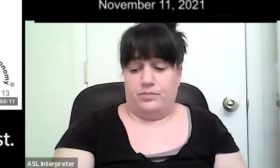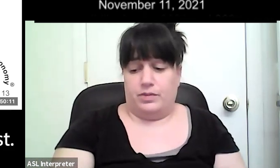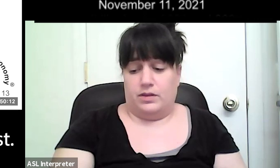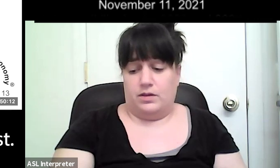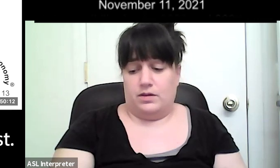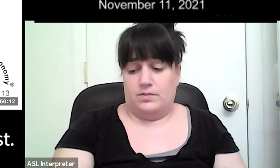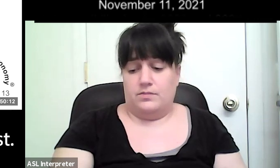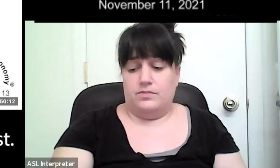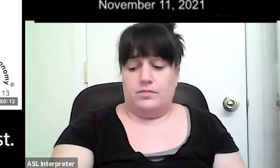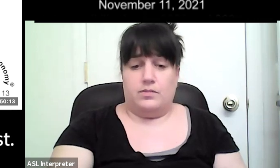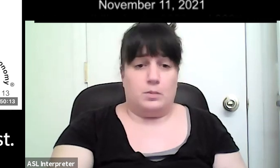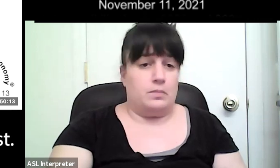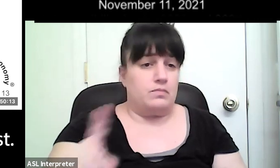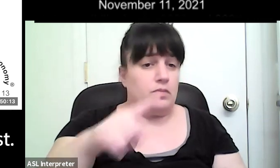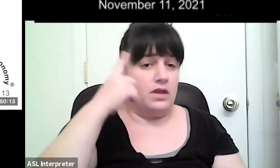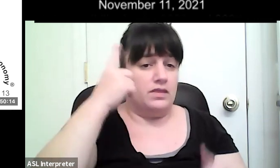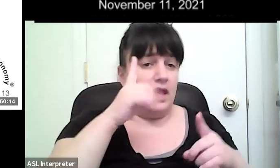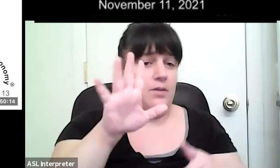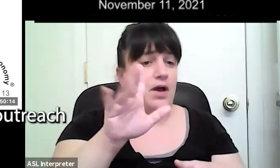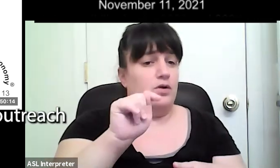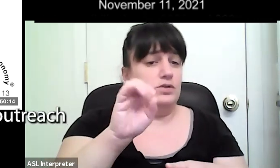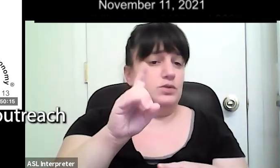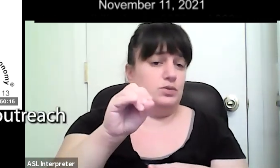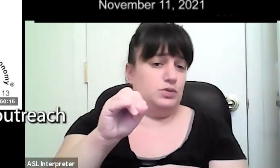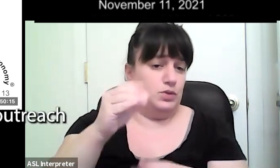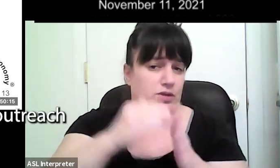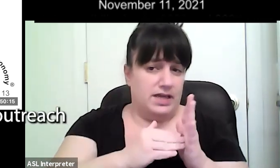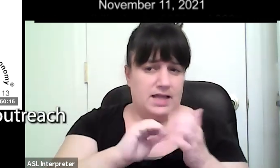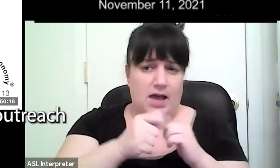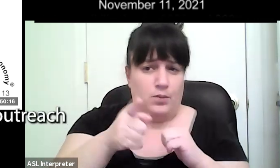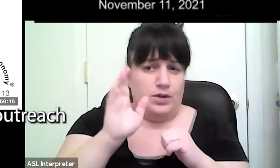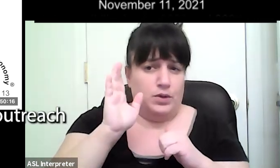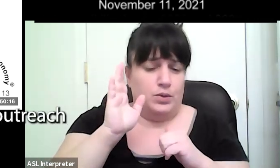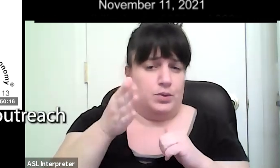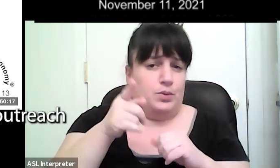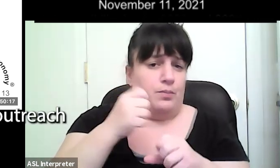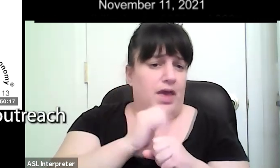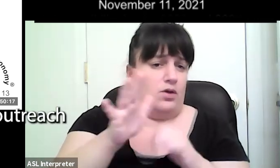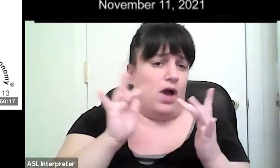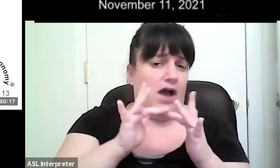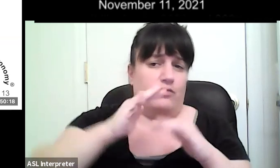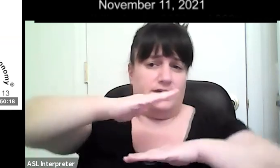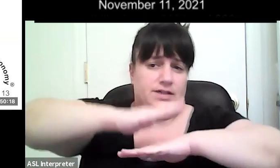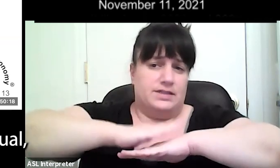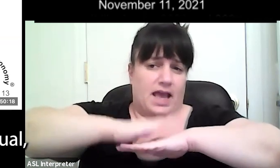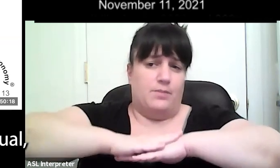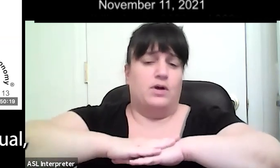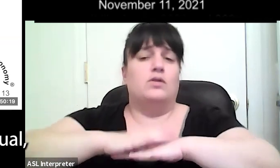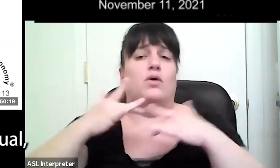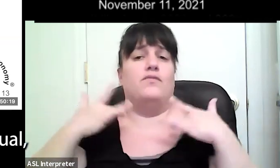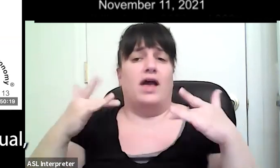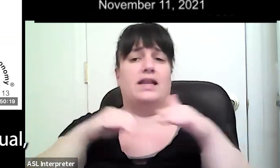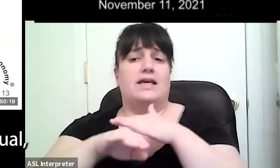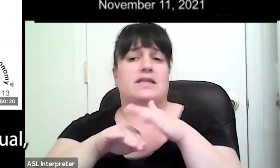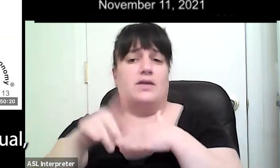Now, it's time for you to think about your to-do list. How are you going to make your outreach table or event